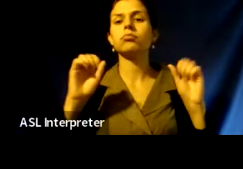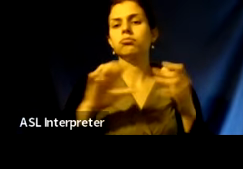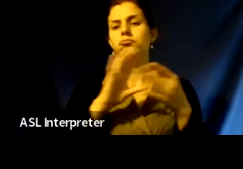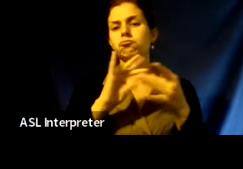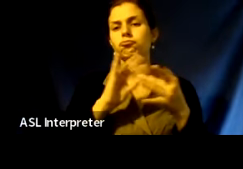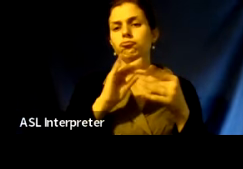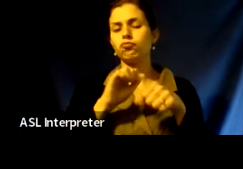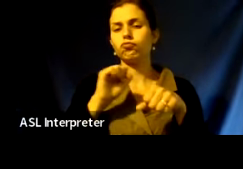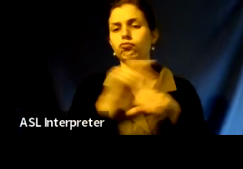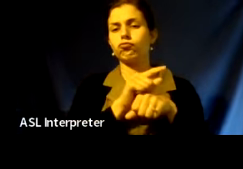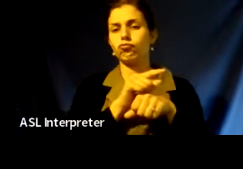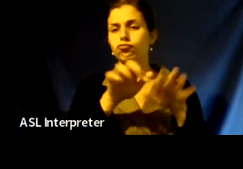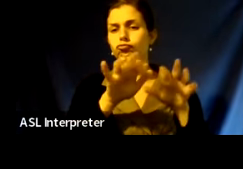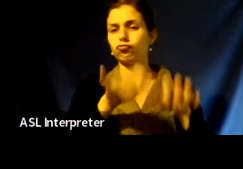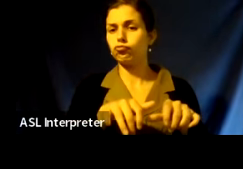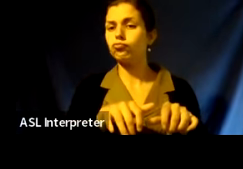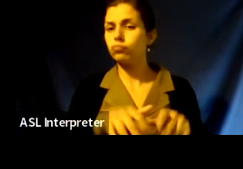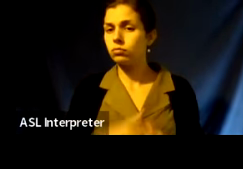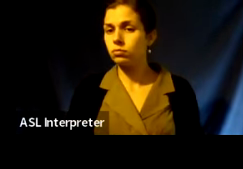message.